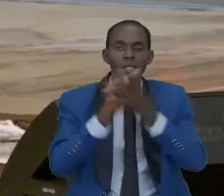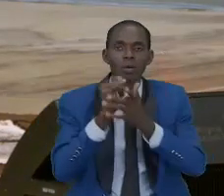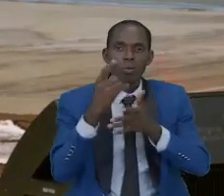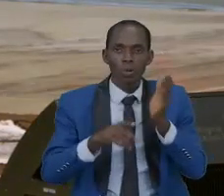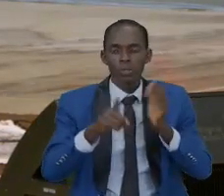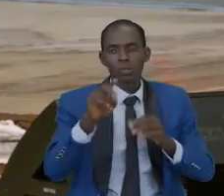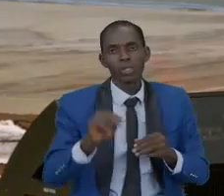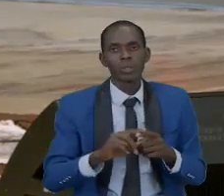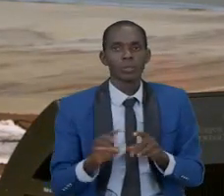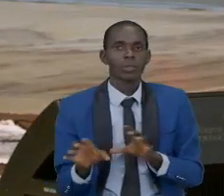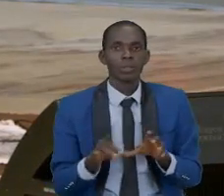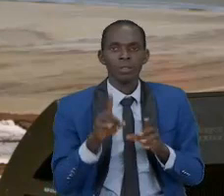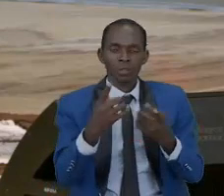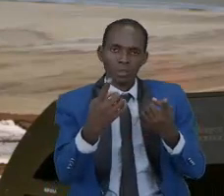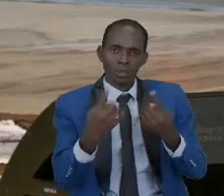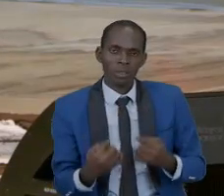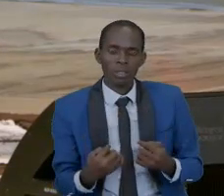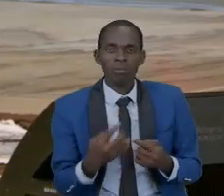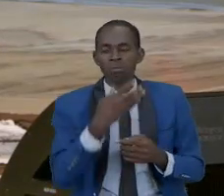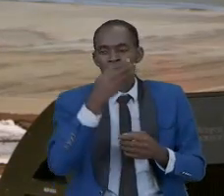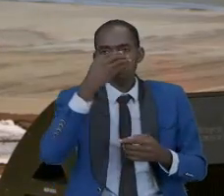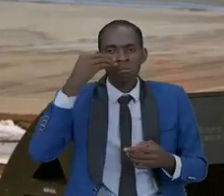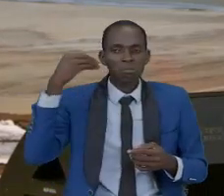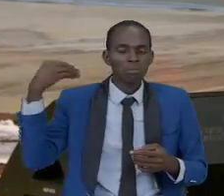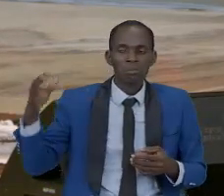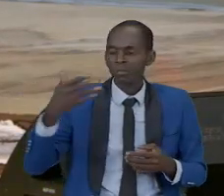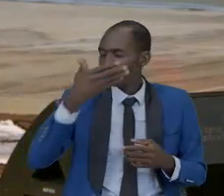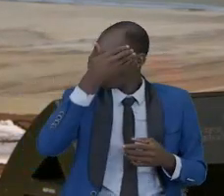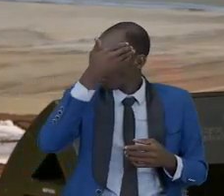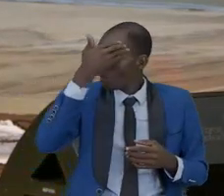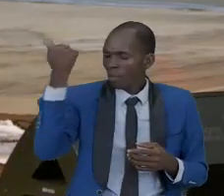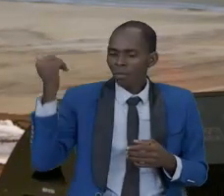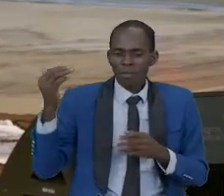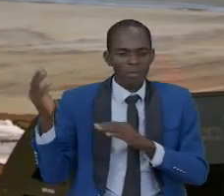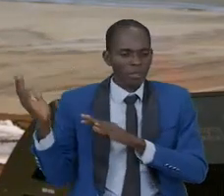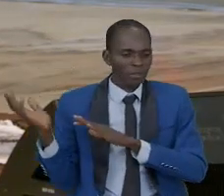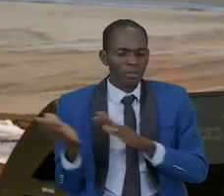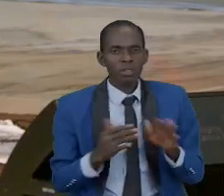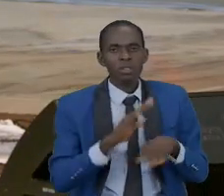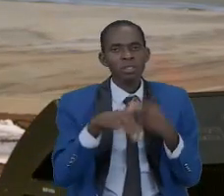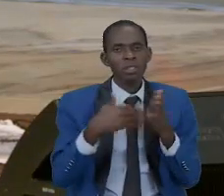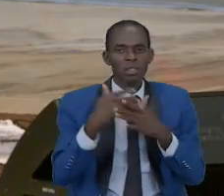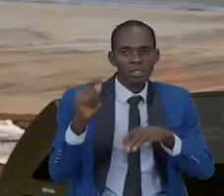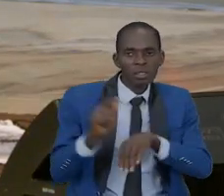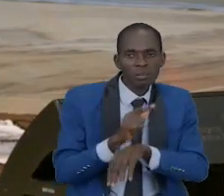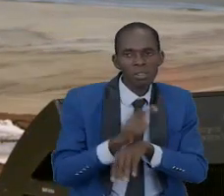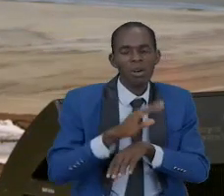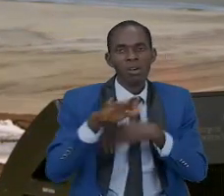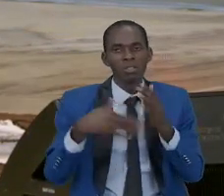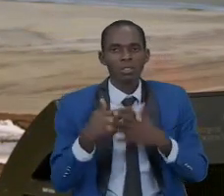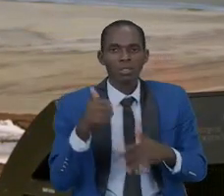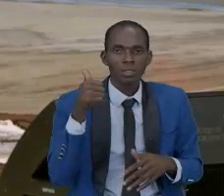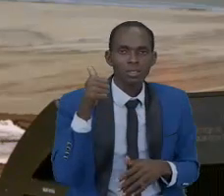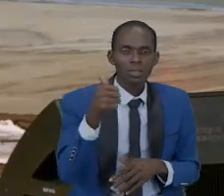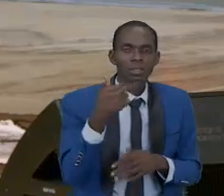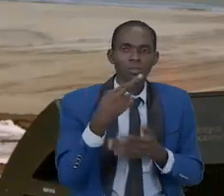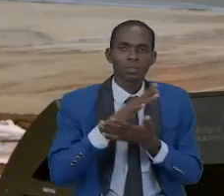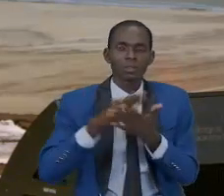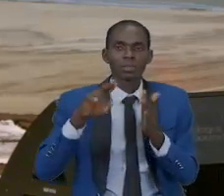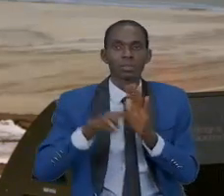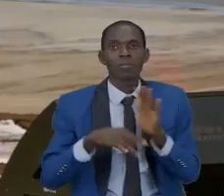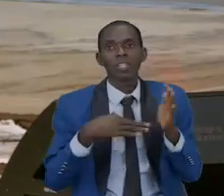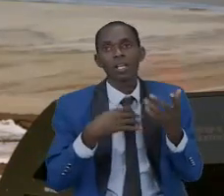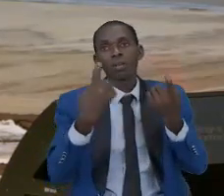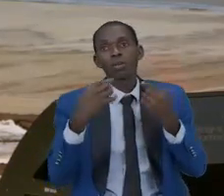do you're calm you forget all your works and you forget all your labor and you forget all your self-righteousness and you come